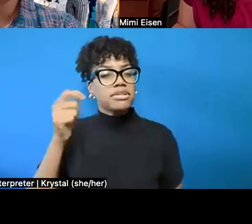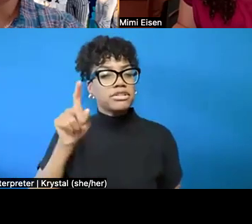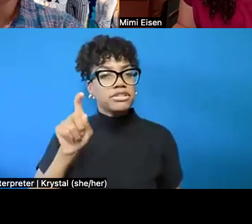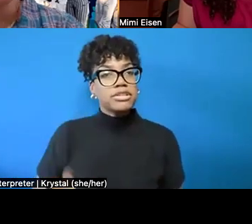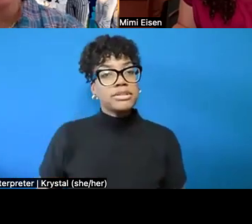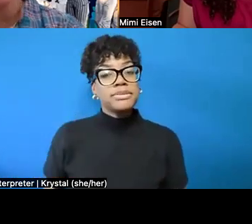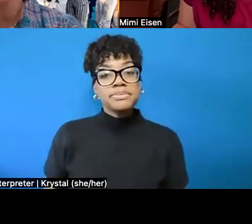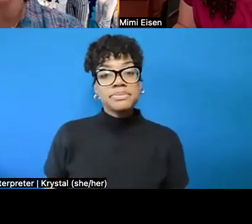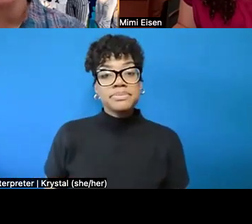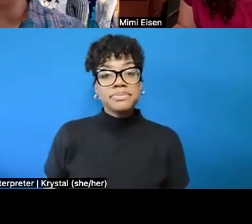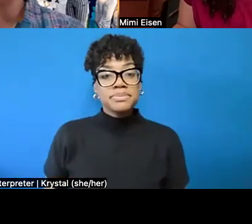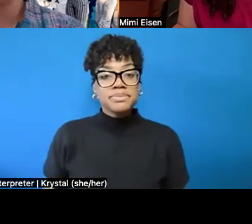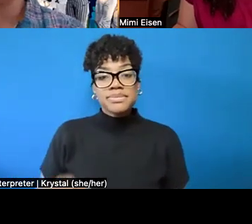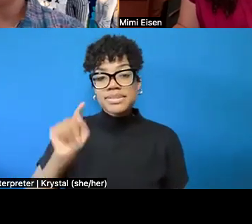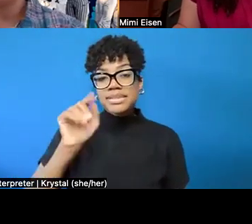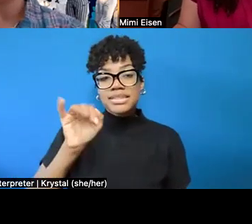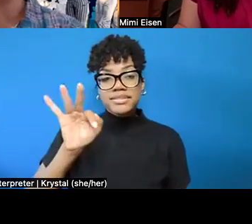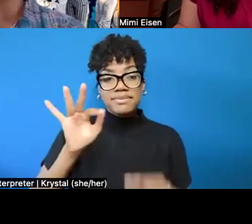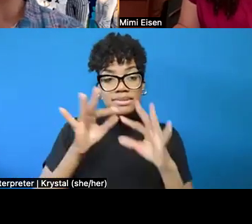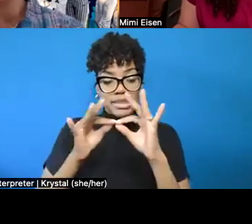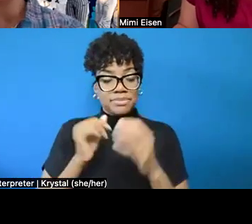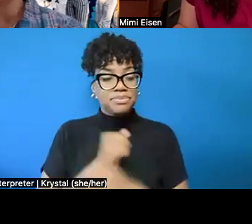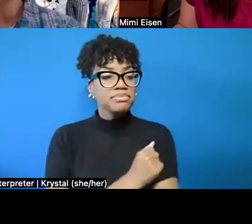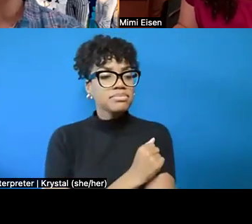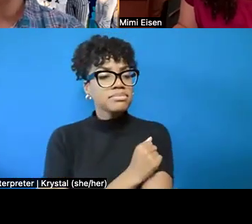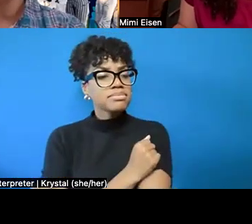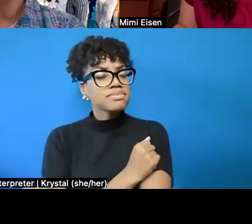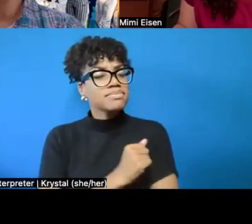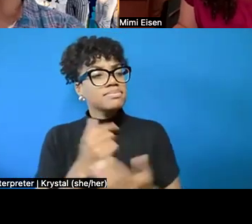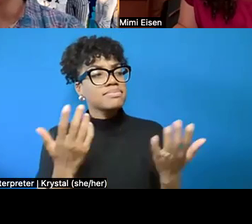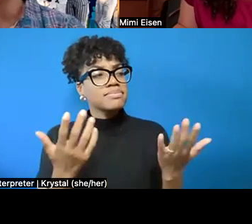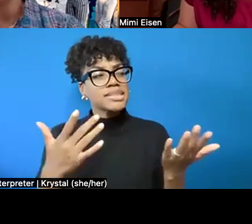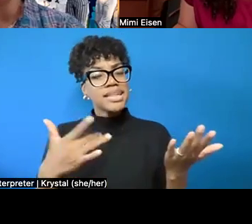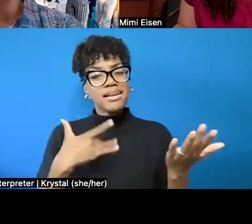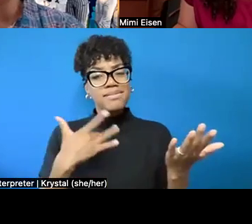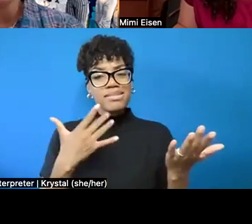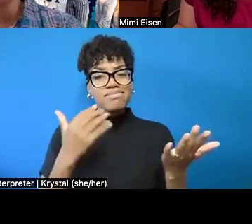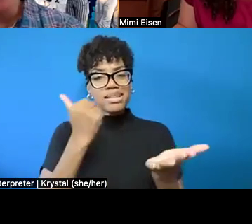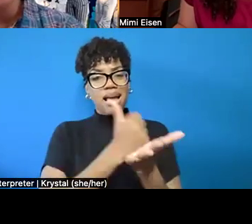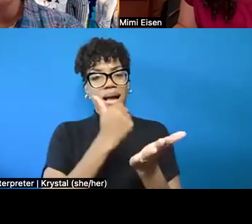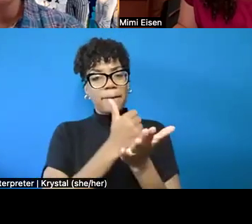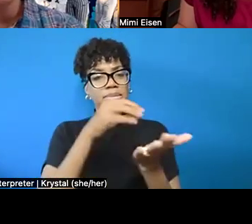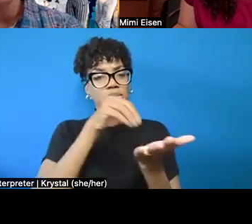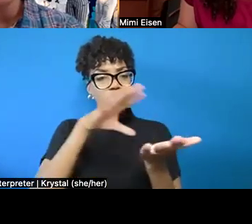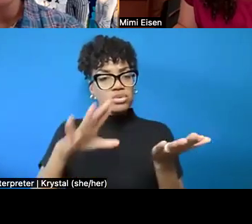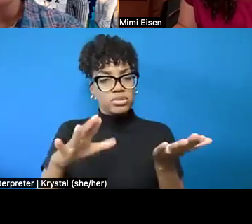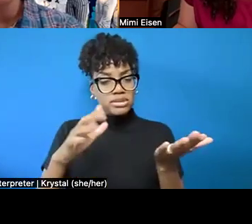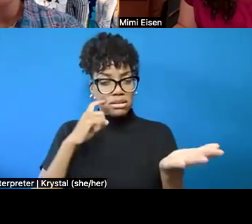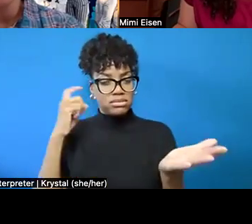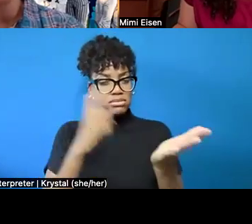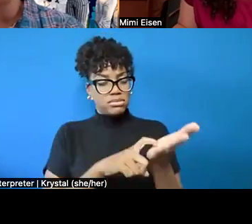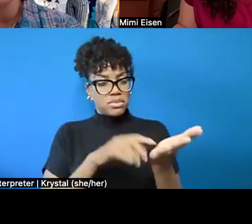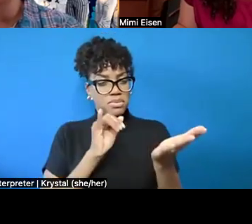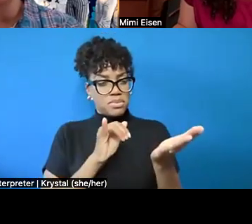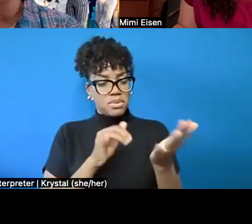Well, I think it helps students question whether the American Revolution was really radical or revolutionary, right?